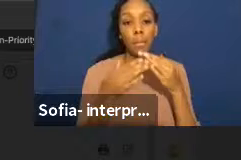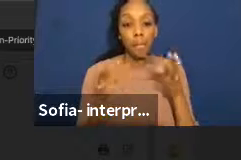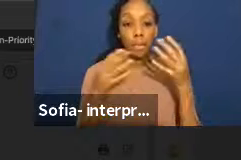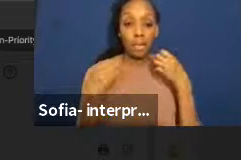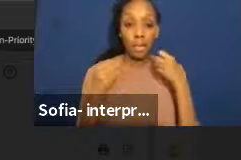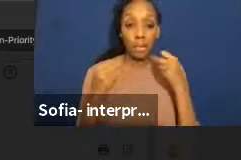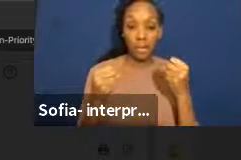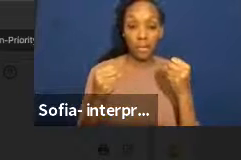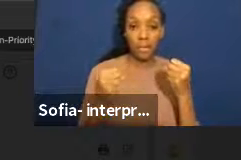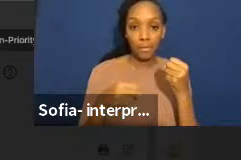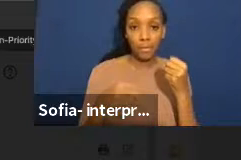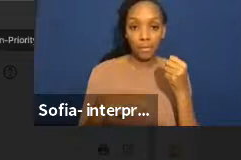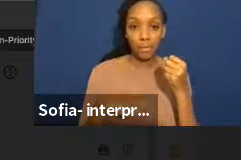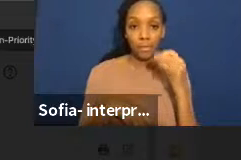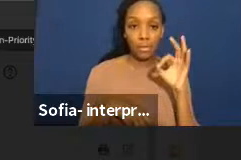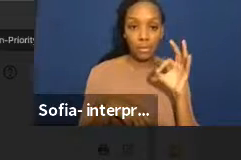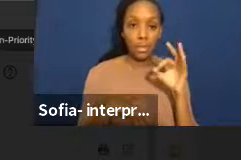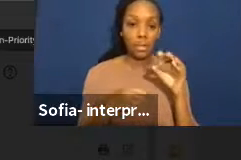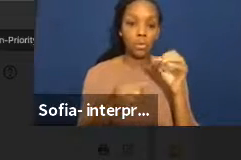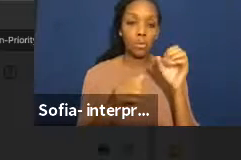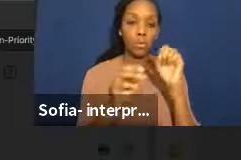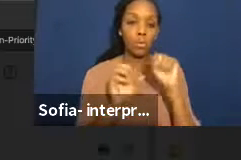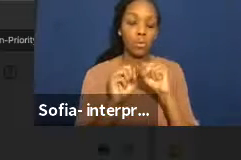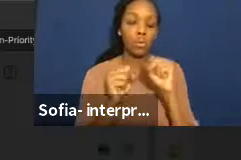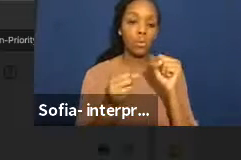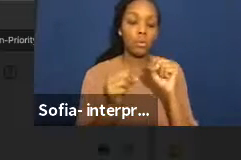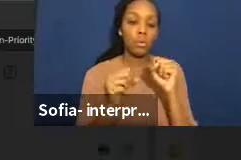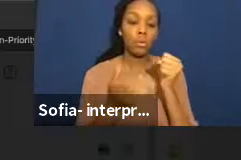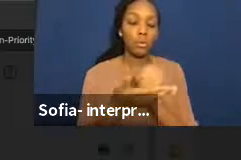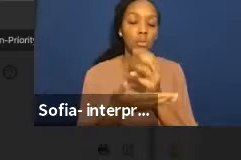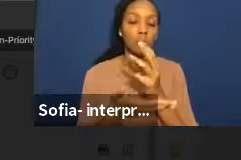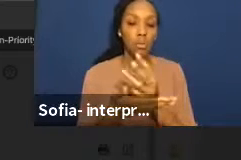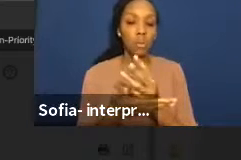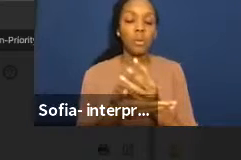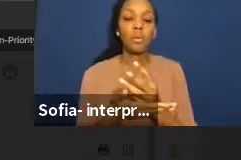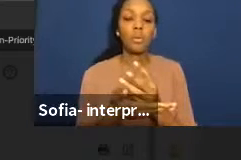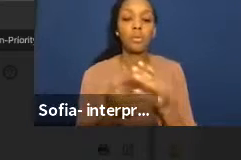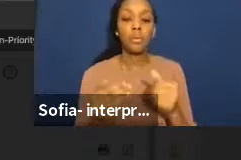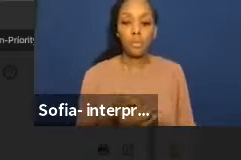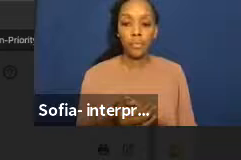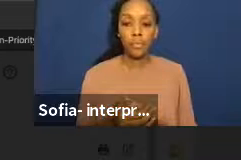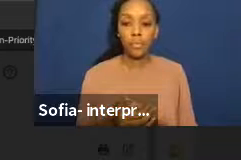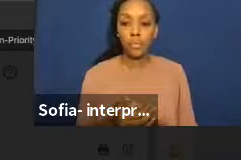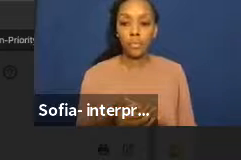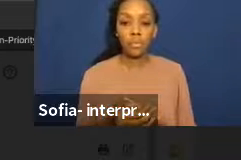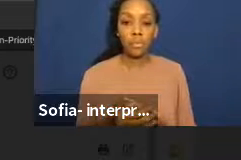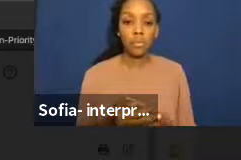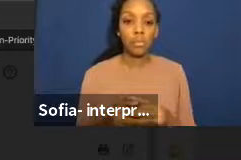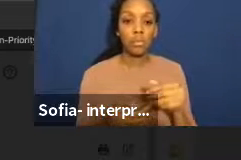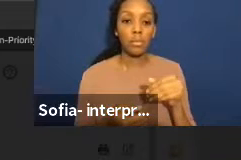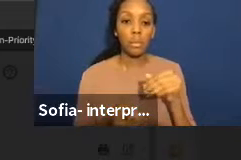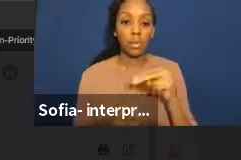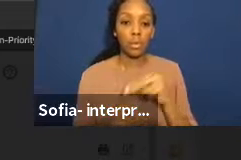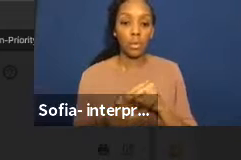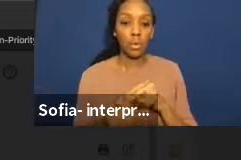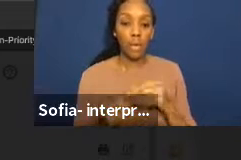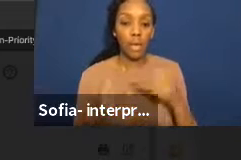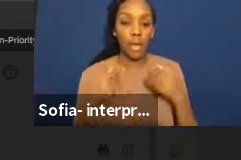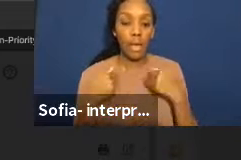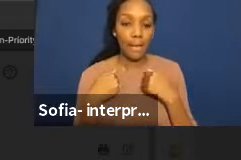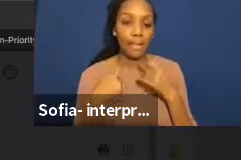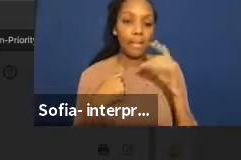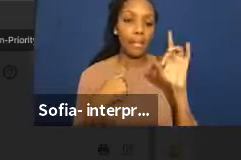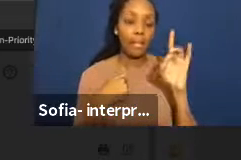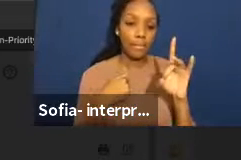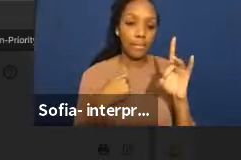28 within that department. And the School of Nursing and for adult health nursing is 2. The nursing has 8, and that's